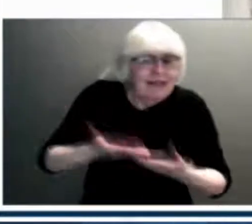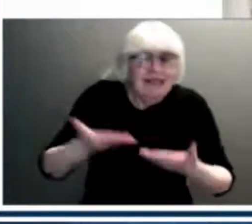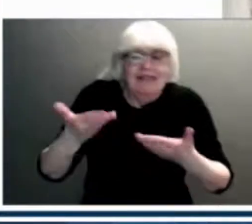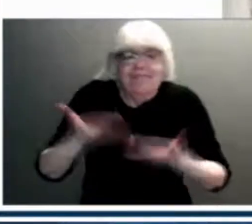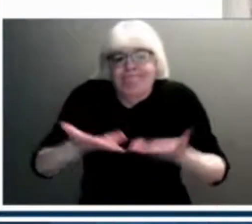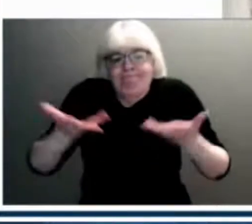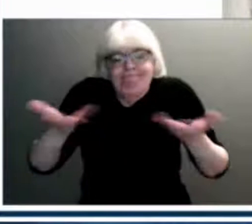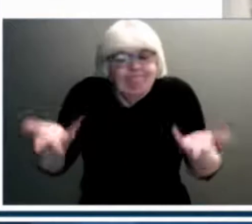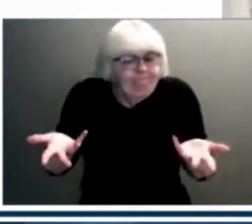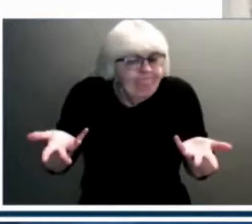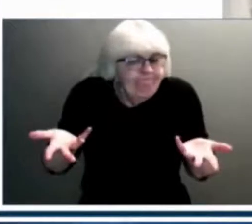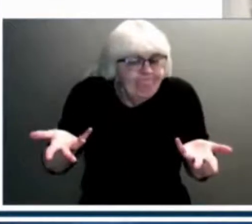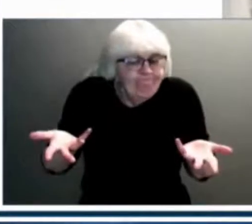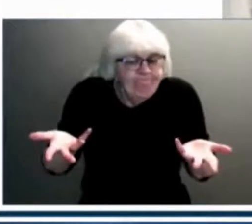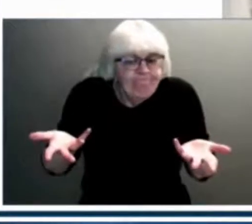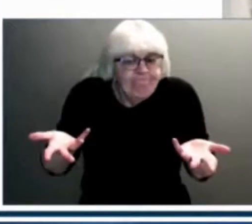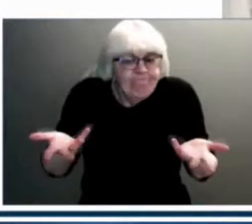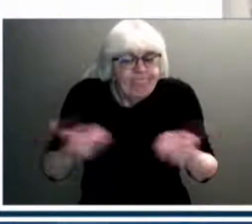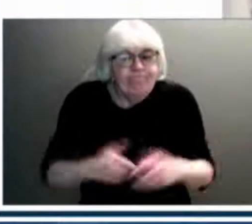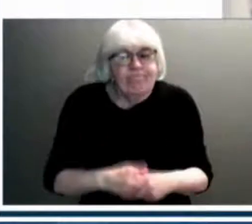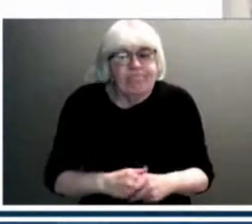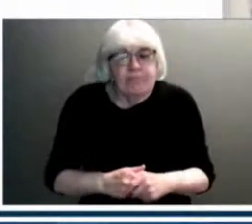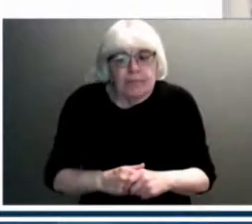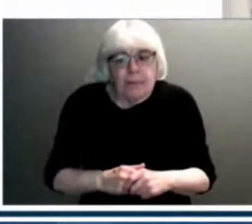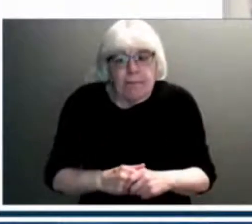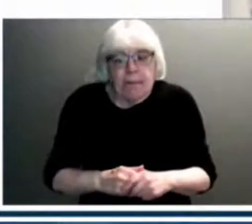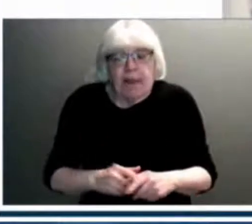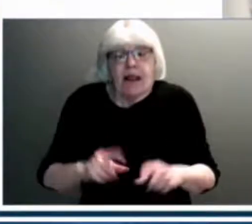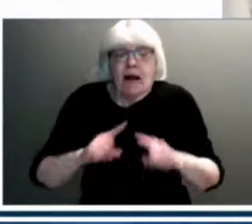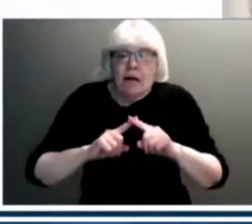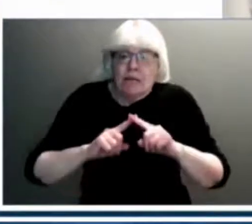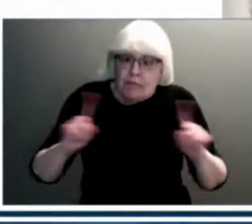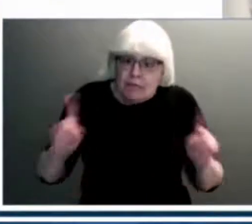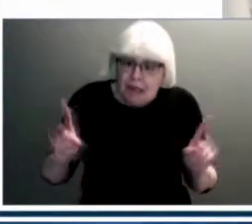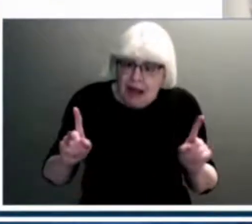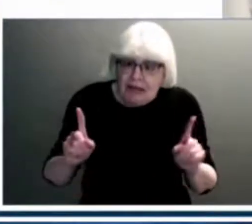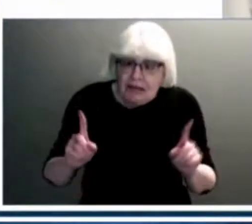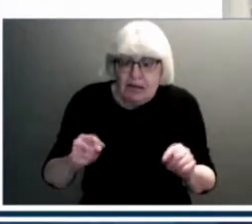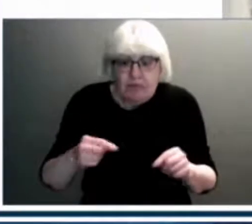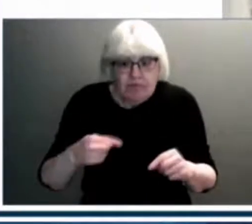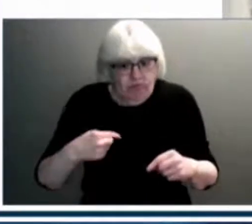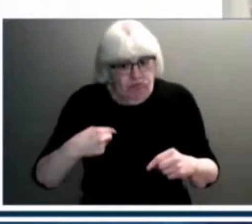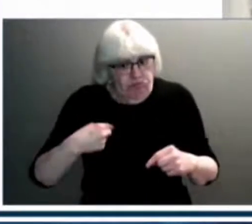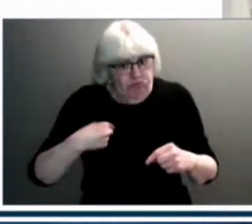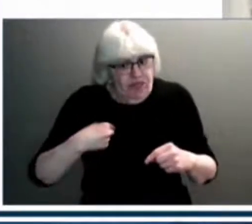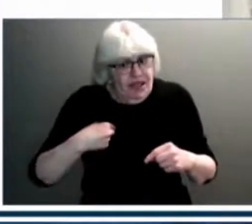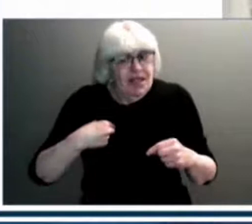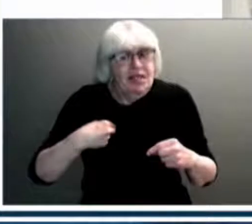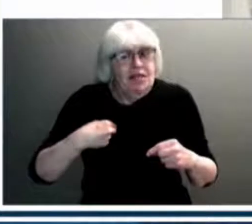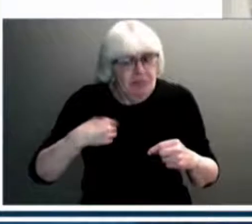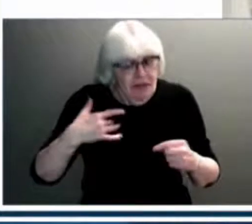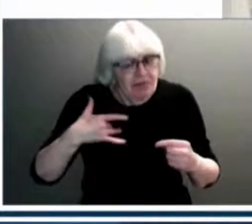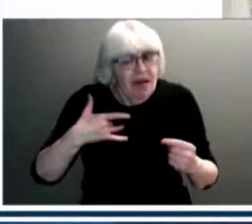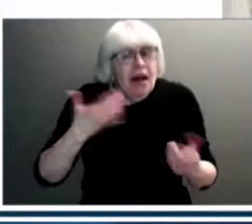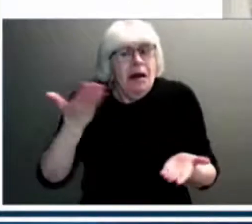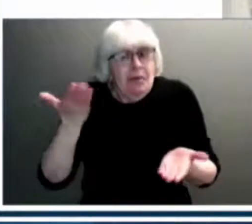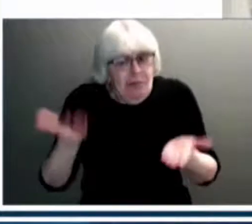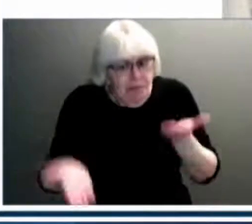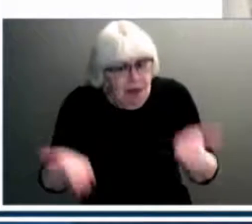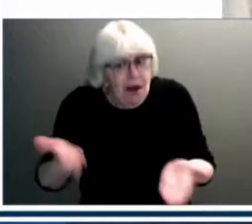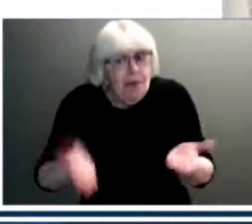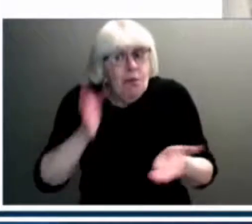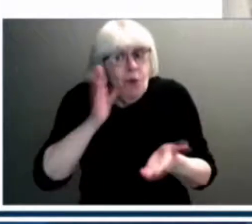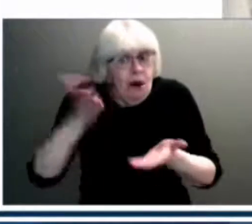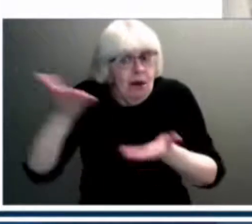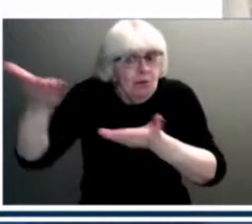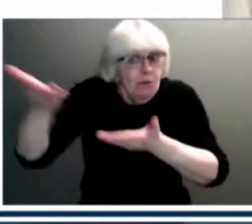So that said, we do expect to start seeing small portions arriving from the federal government next week. And